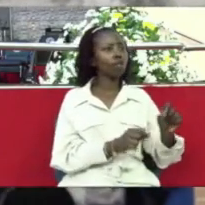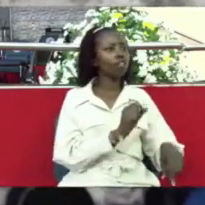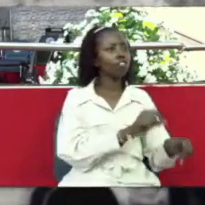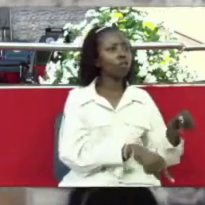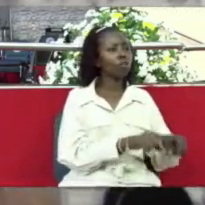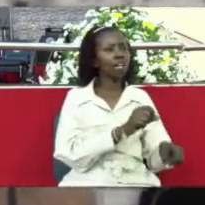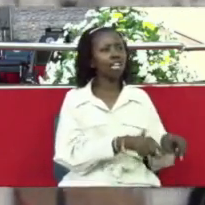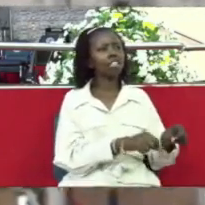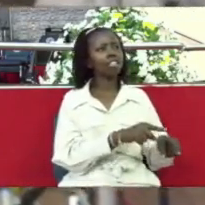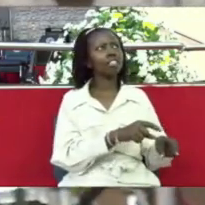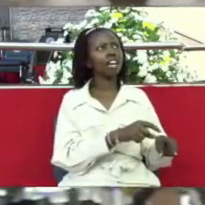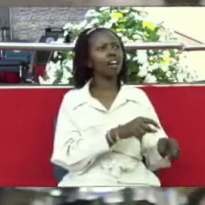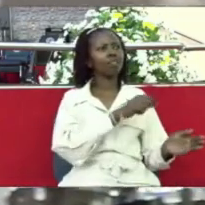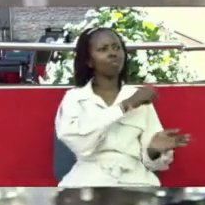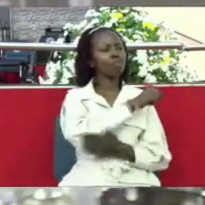amani.